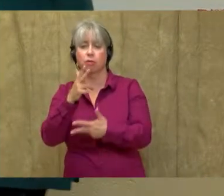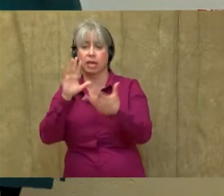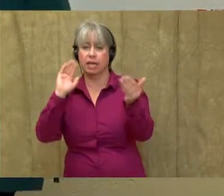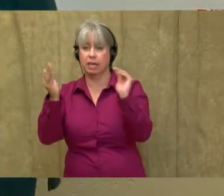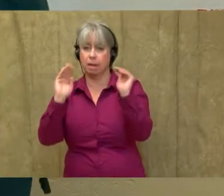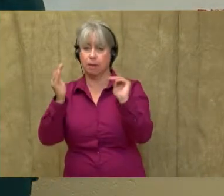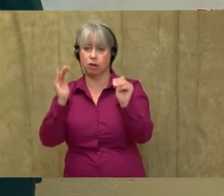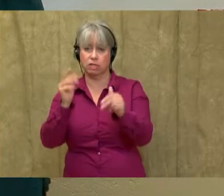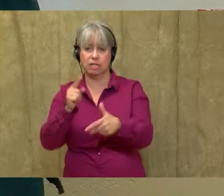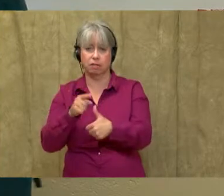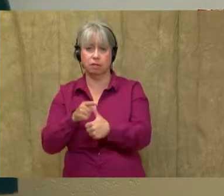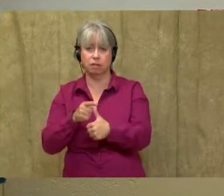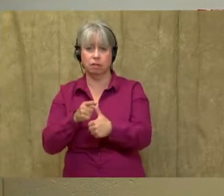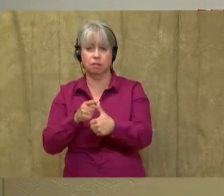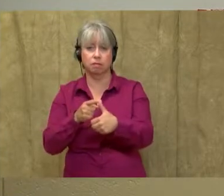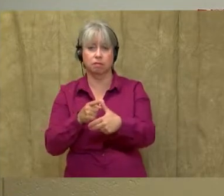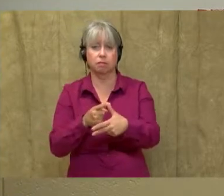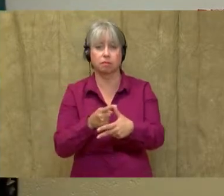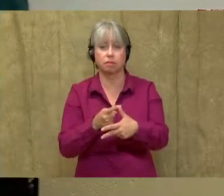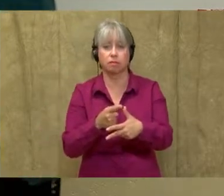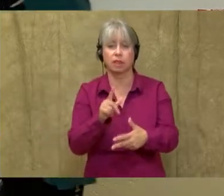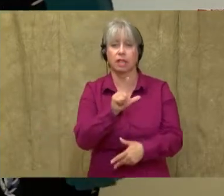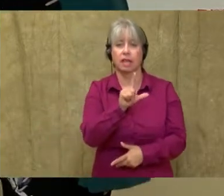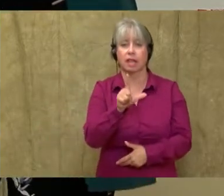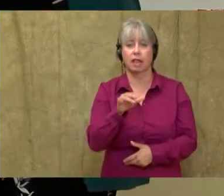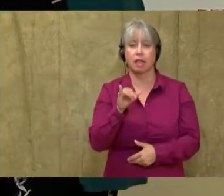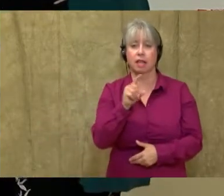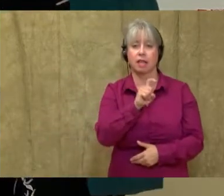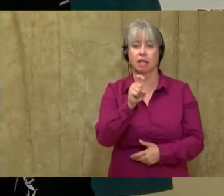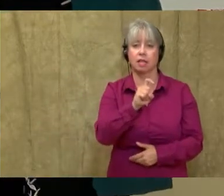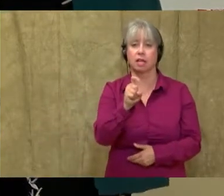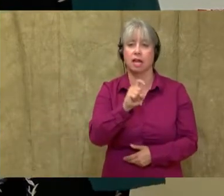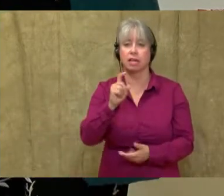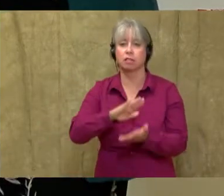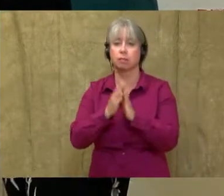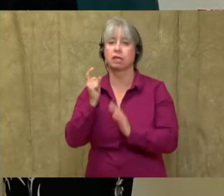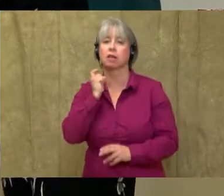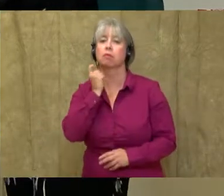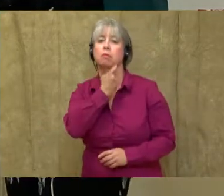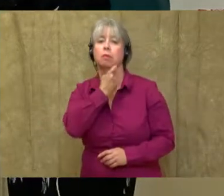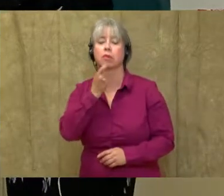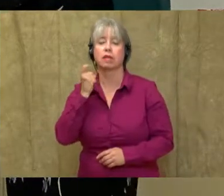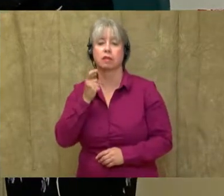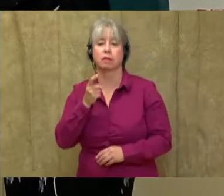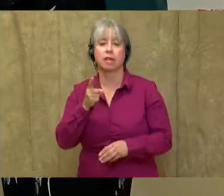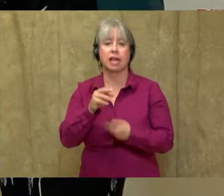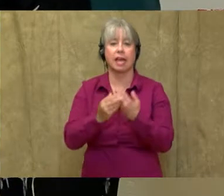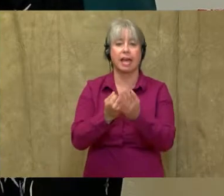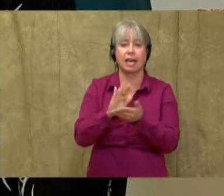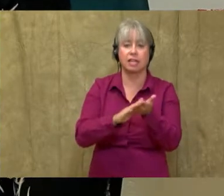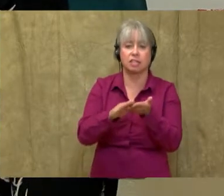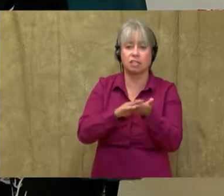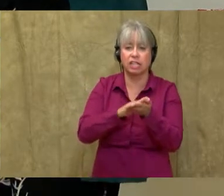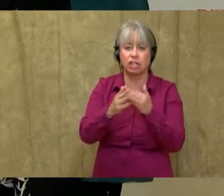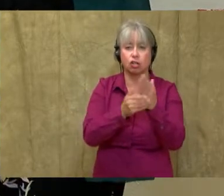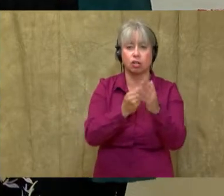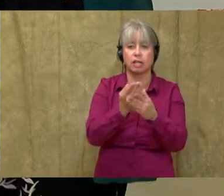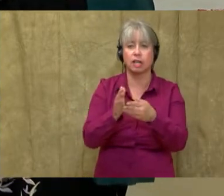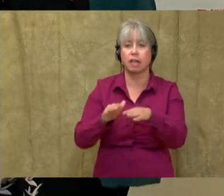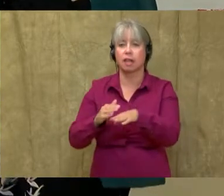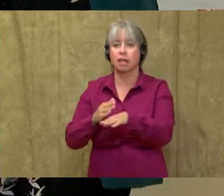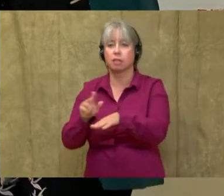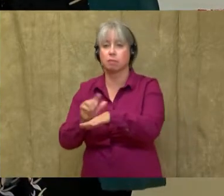first section of the poem. She says Lysol has become perfume, Hand sanitizer has become hand spray, and